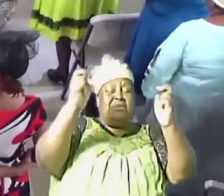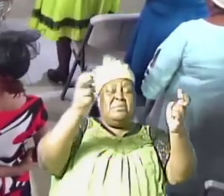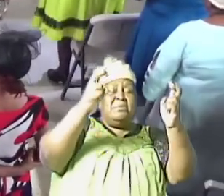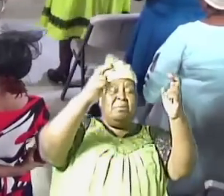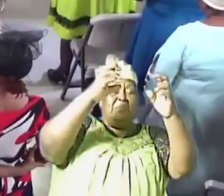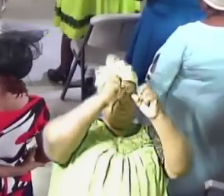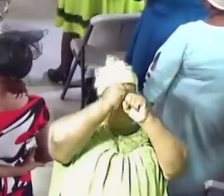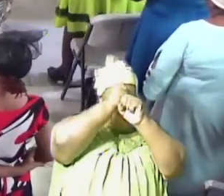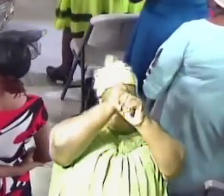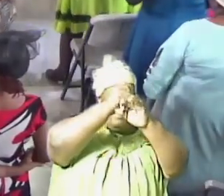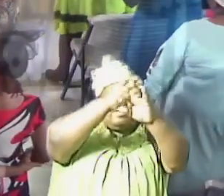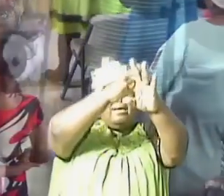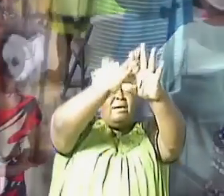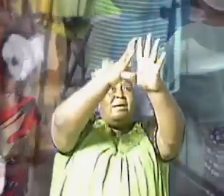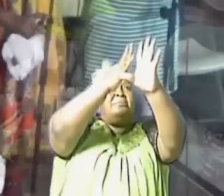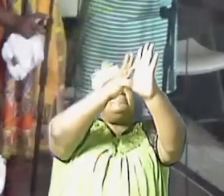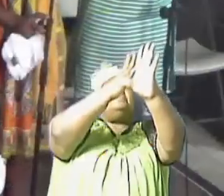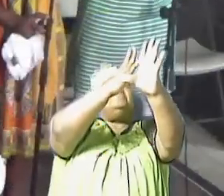Hallelujah. Abba.